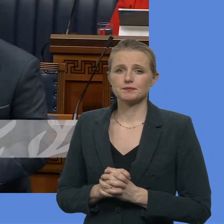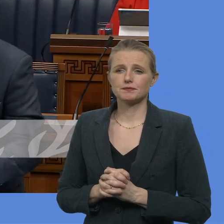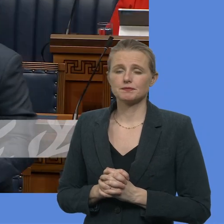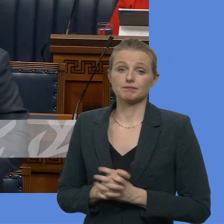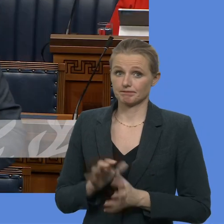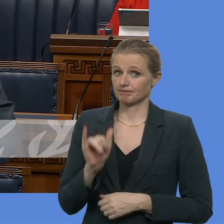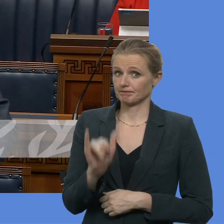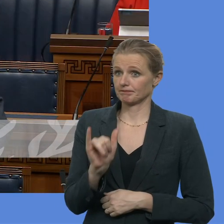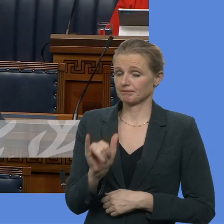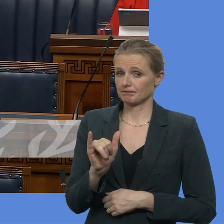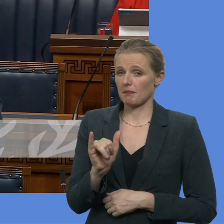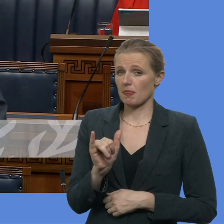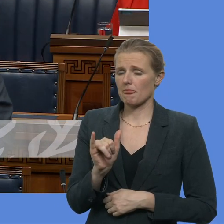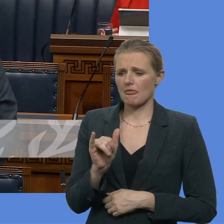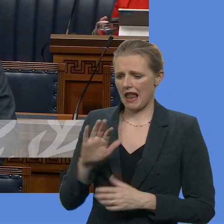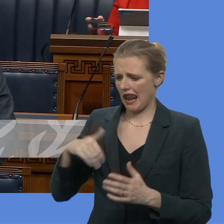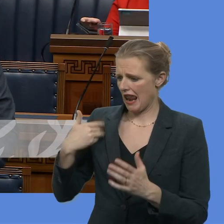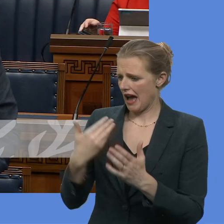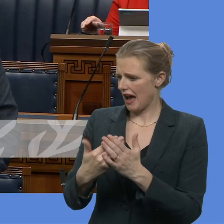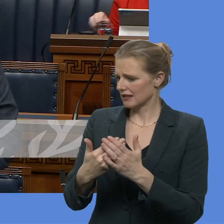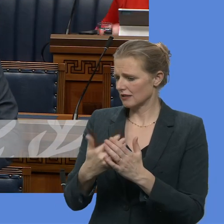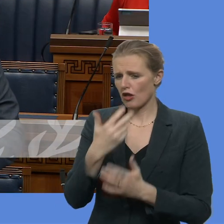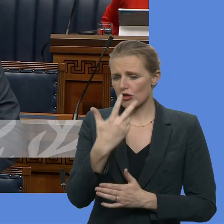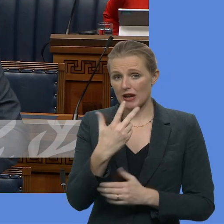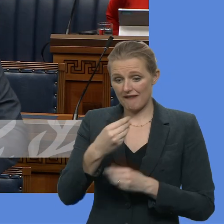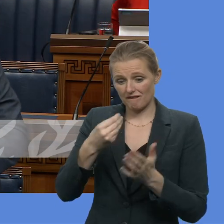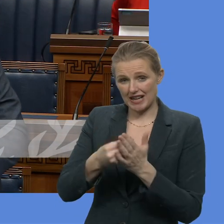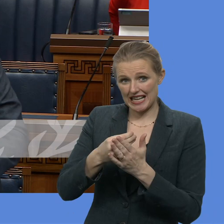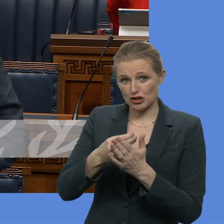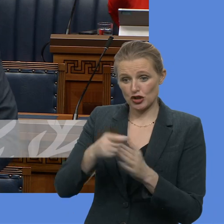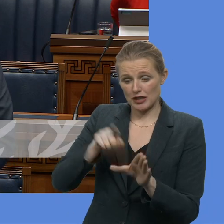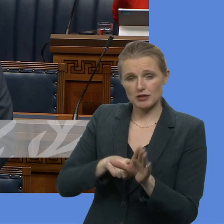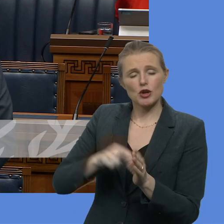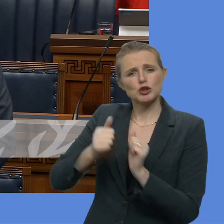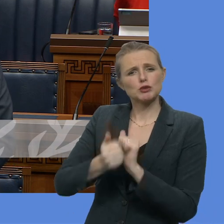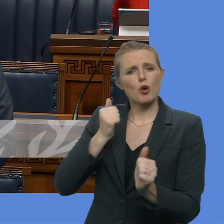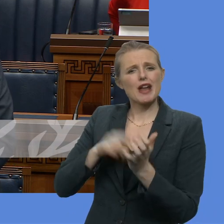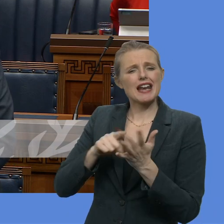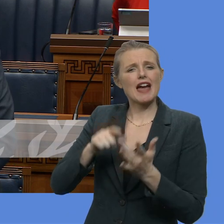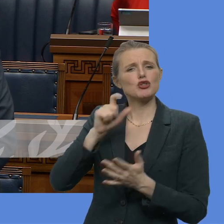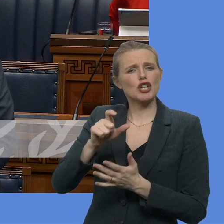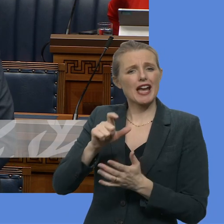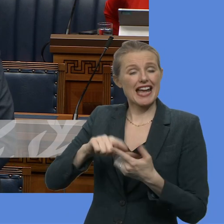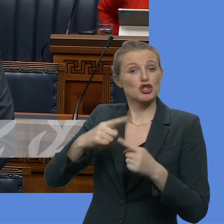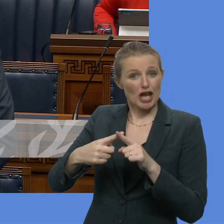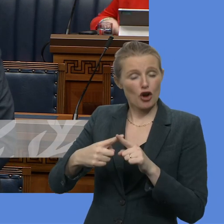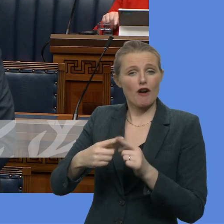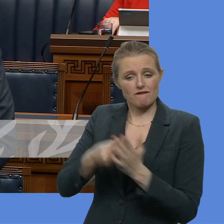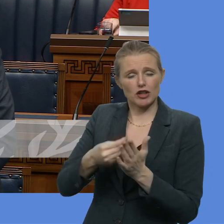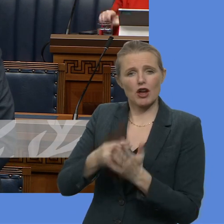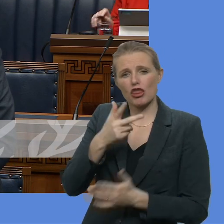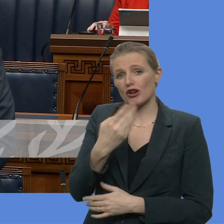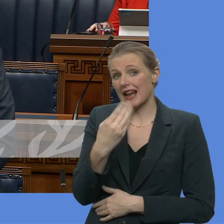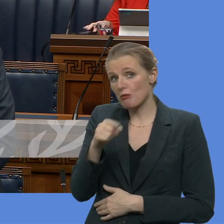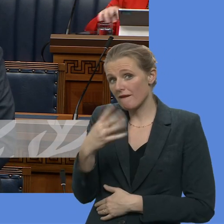Yes, Mr. Speaker, over the last 3 financial years, Sport NI has issued Exchequer funding of almost £39.4